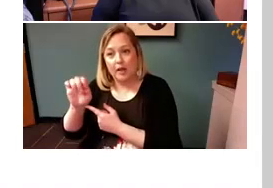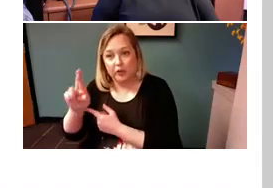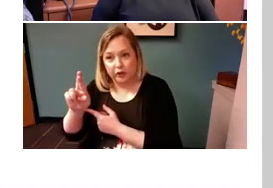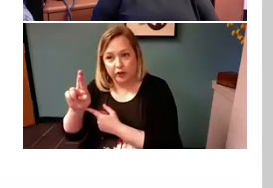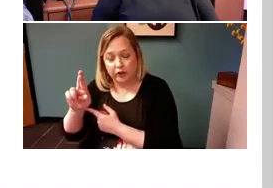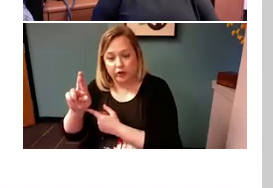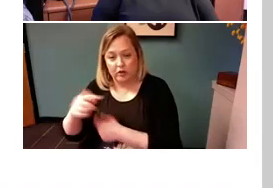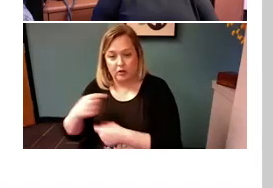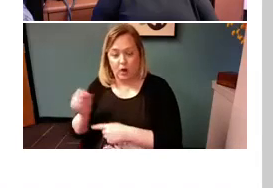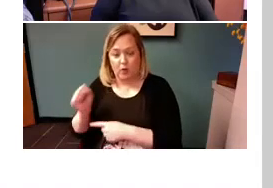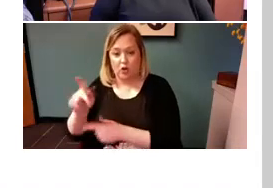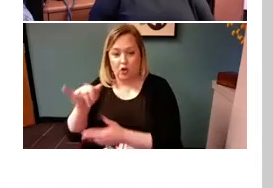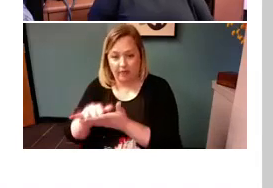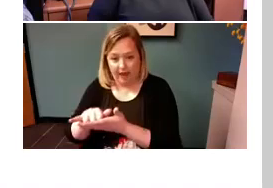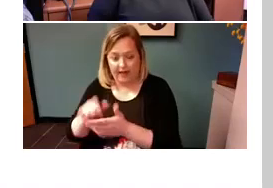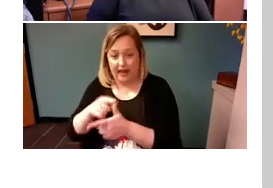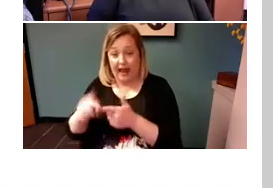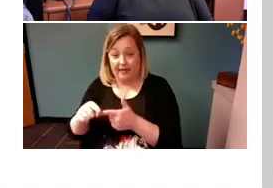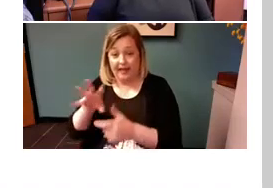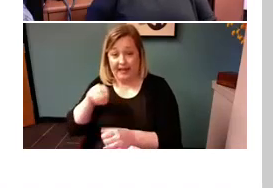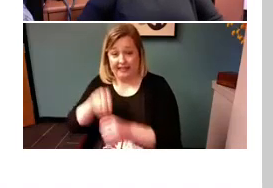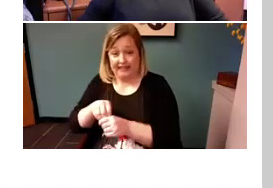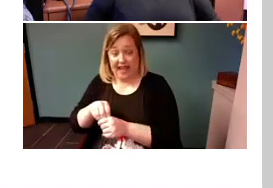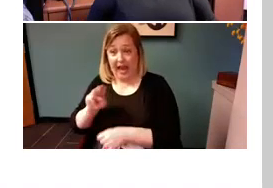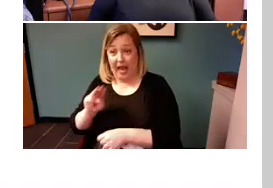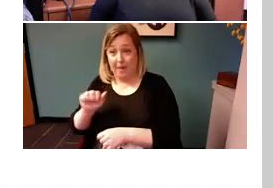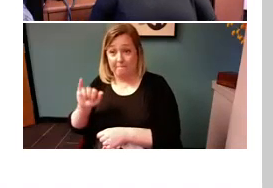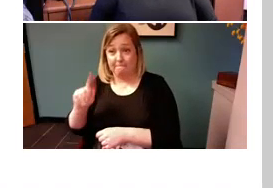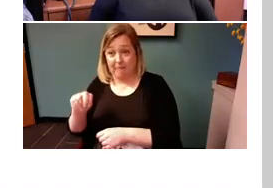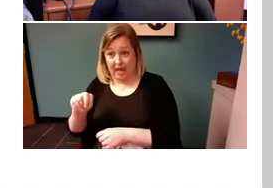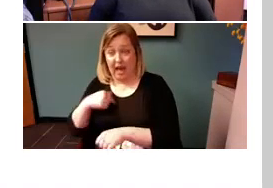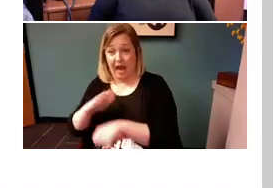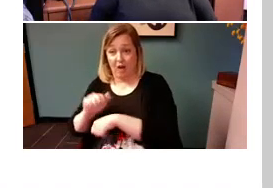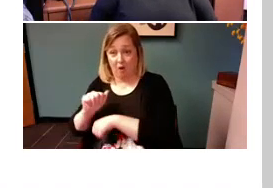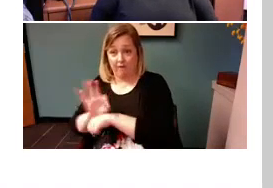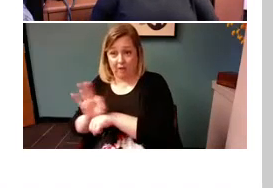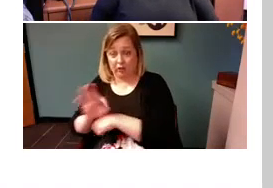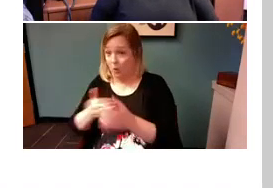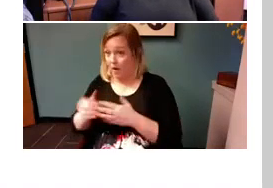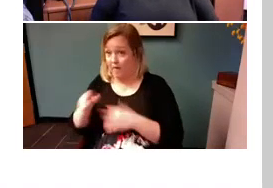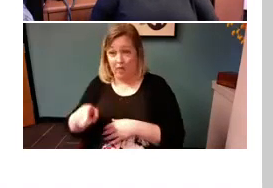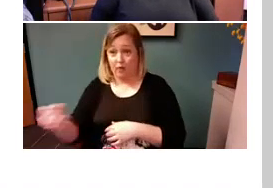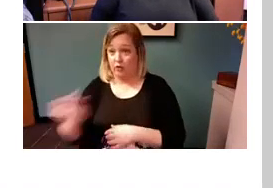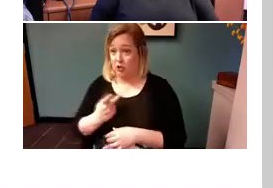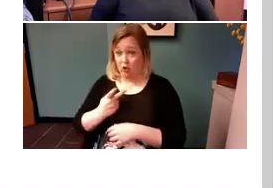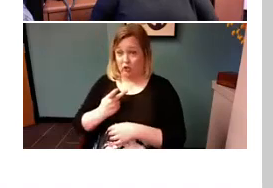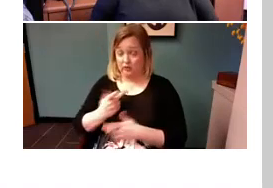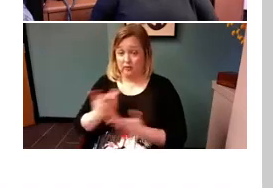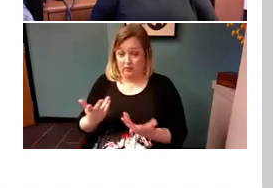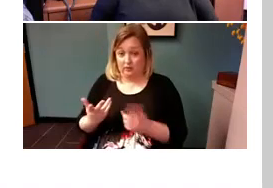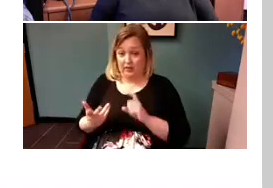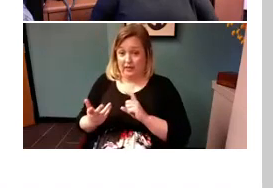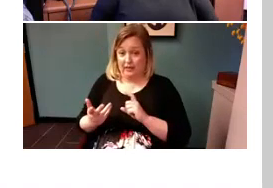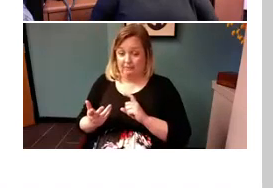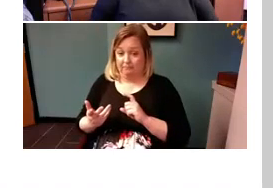I basically call this function, and whatever it returns, I return it to the value a. Now,